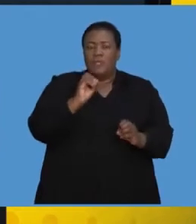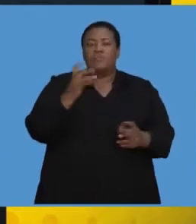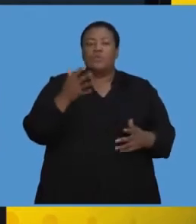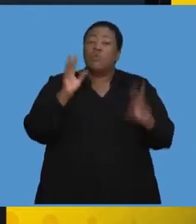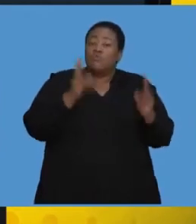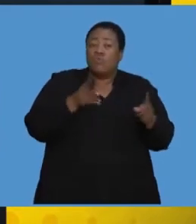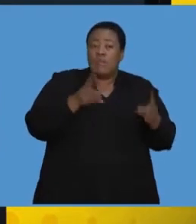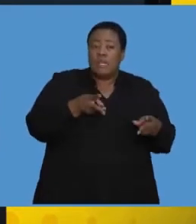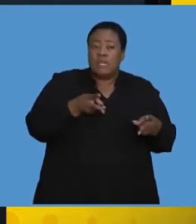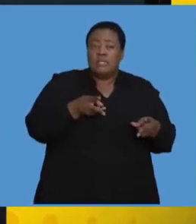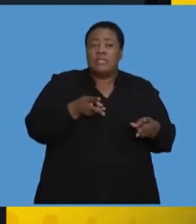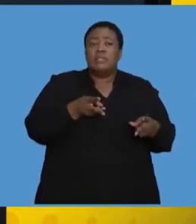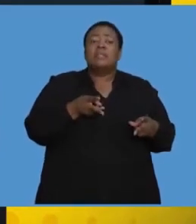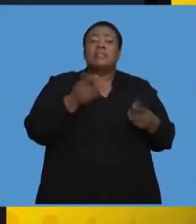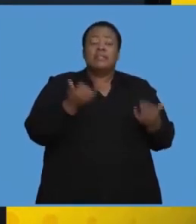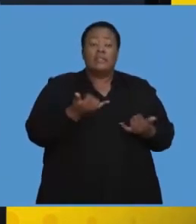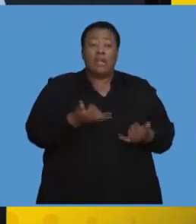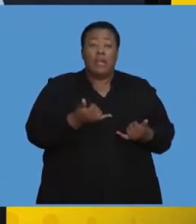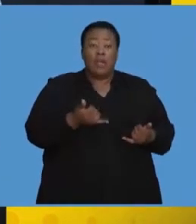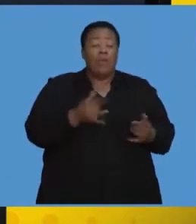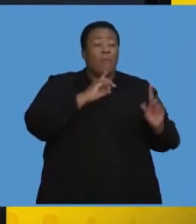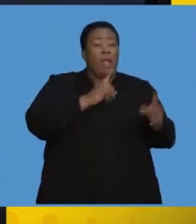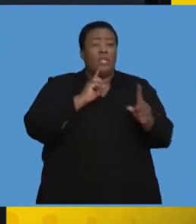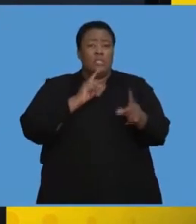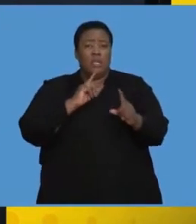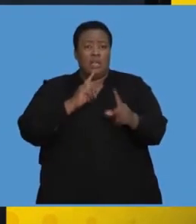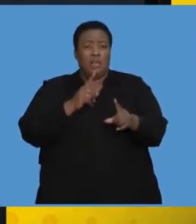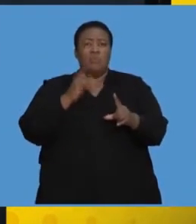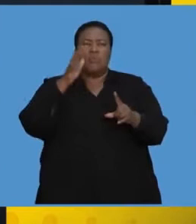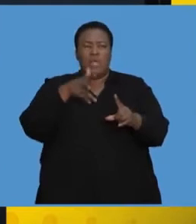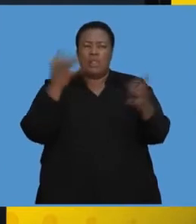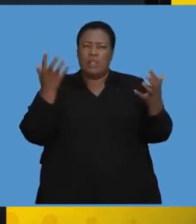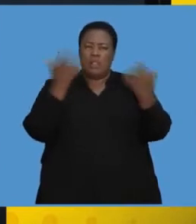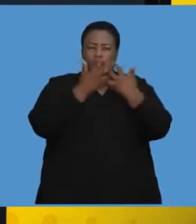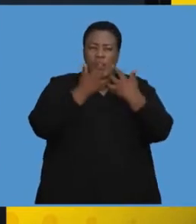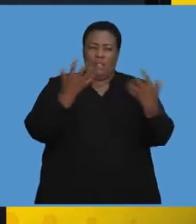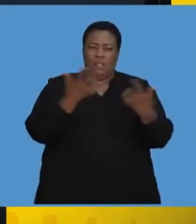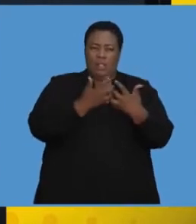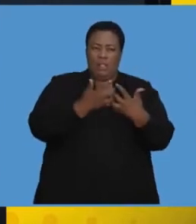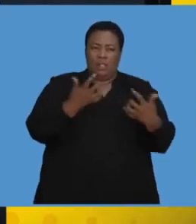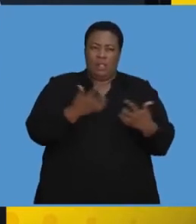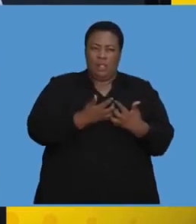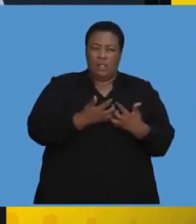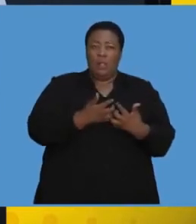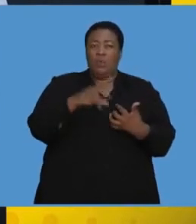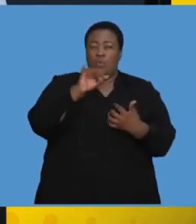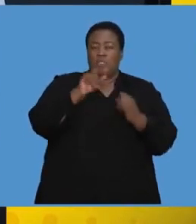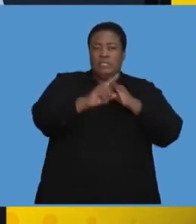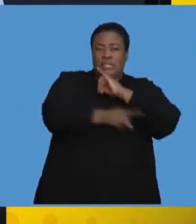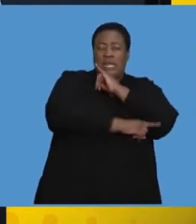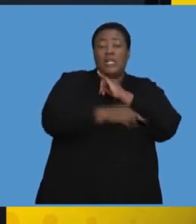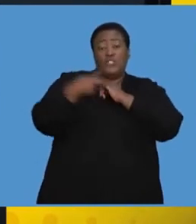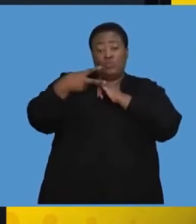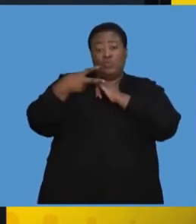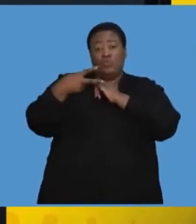that when you are left, normally it's now a jiggle kind of effect. The answers are just going to fit into normally the last one. You'll find